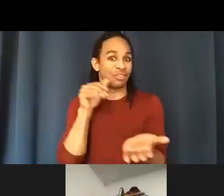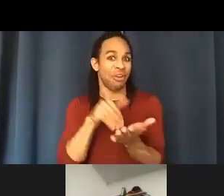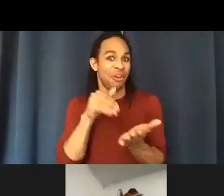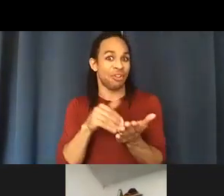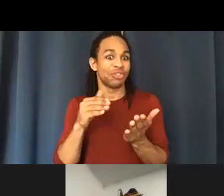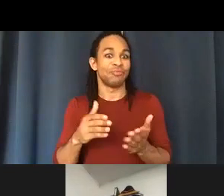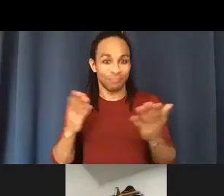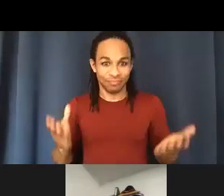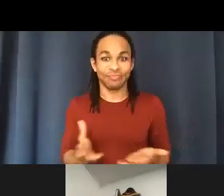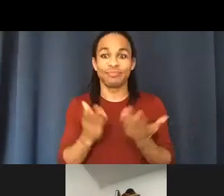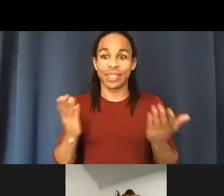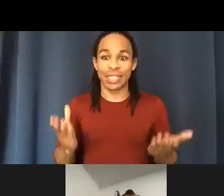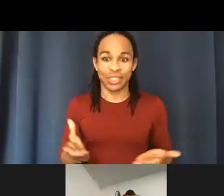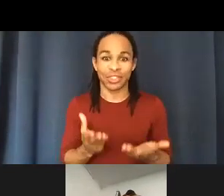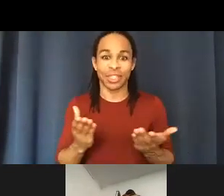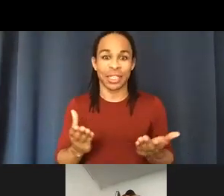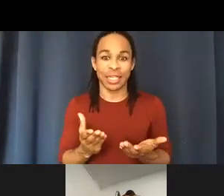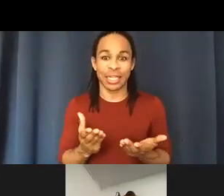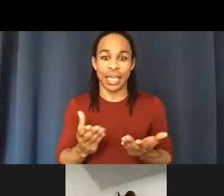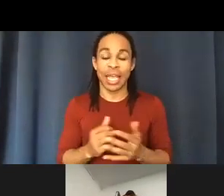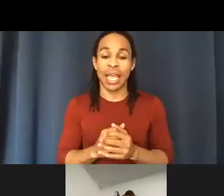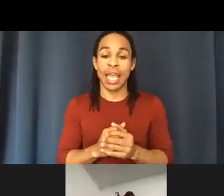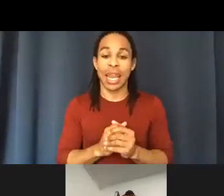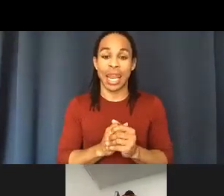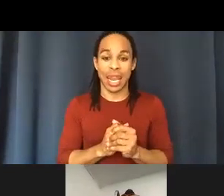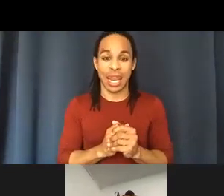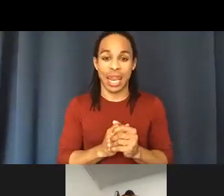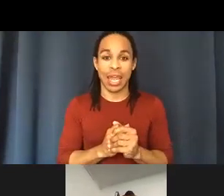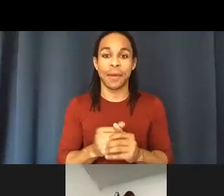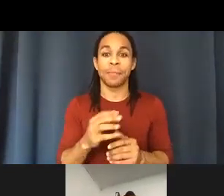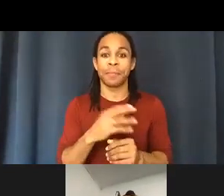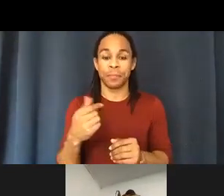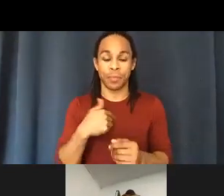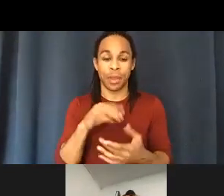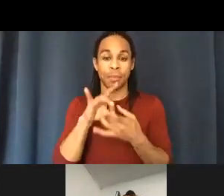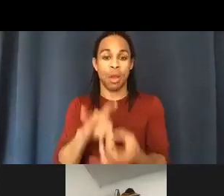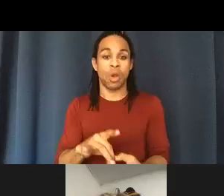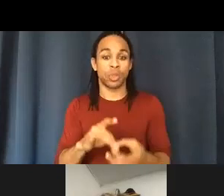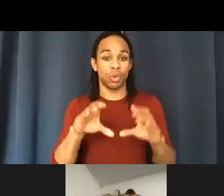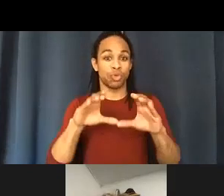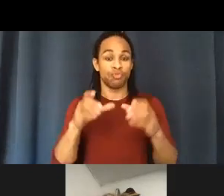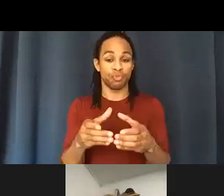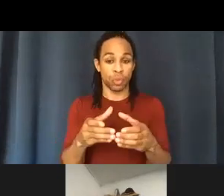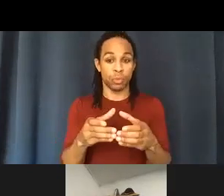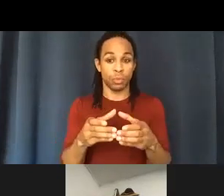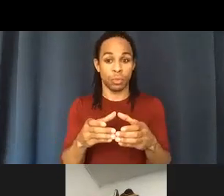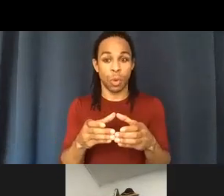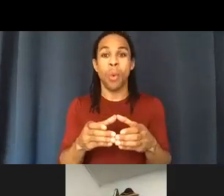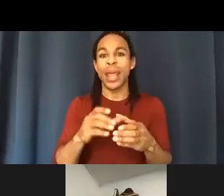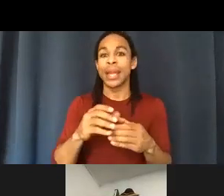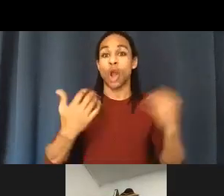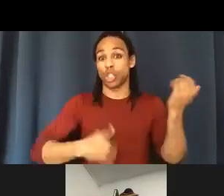Argentina, and I belong to a group, which is the Huayna Kai